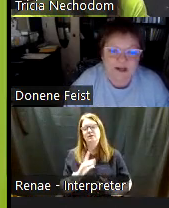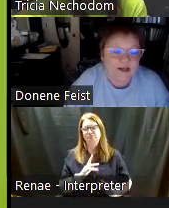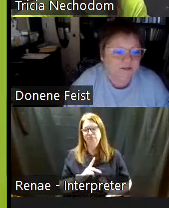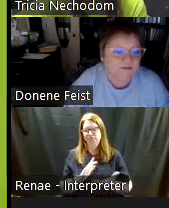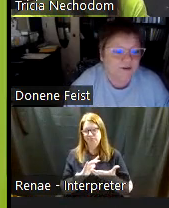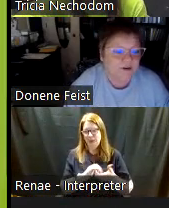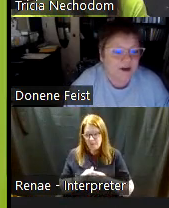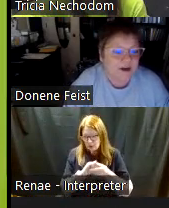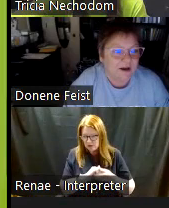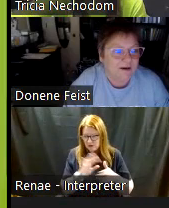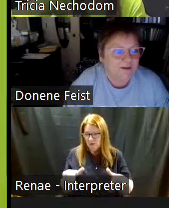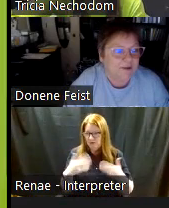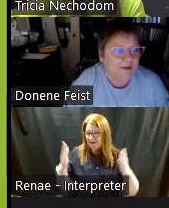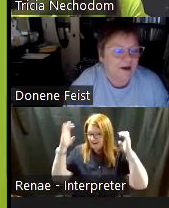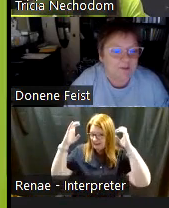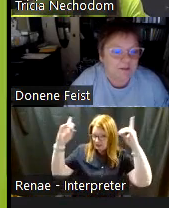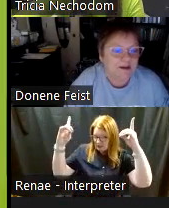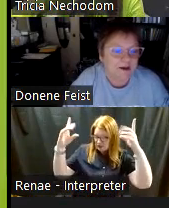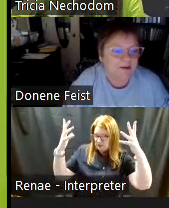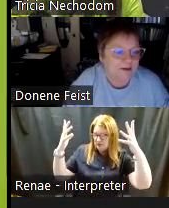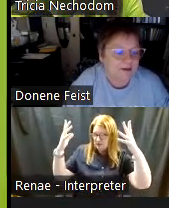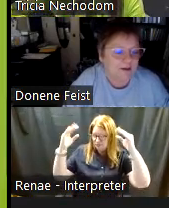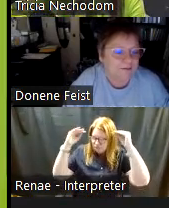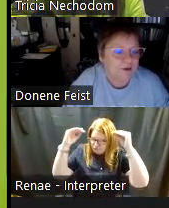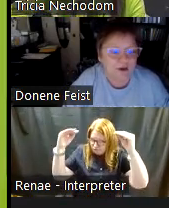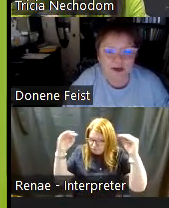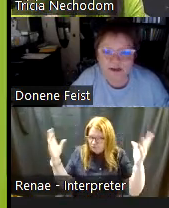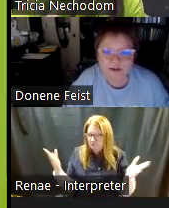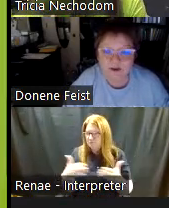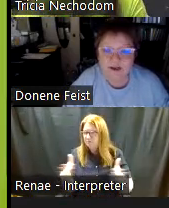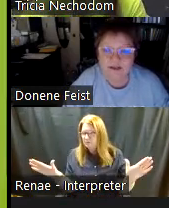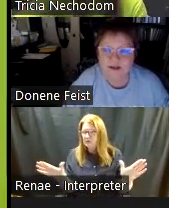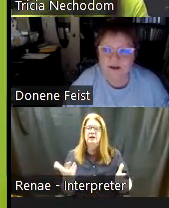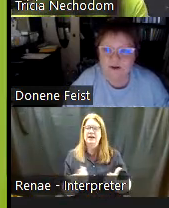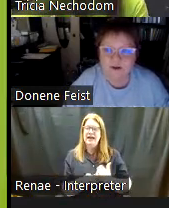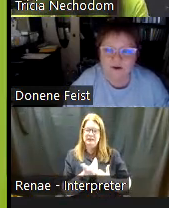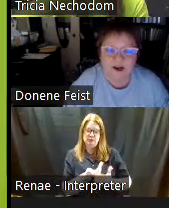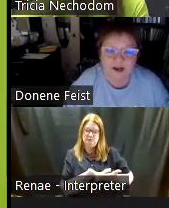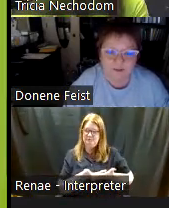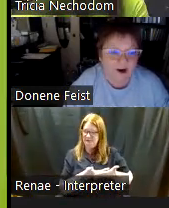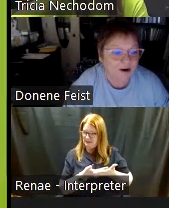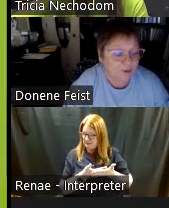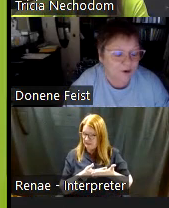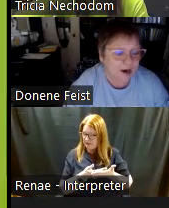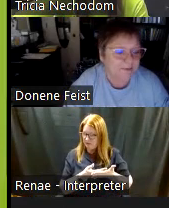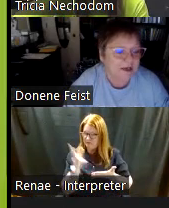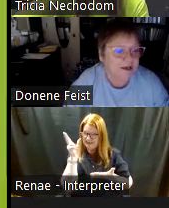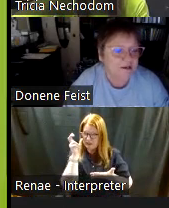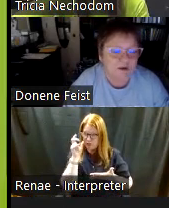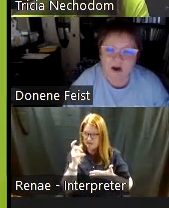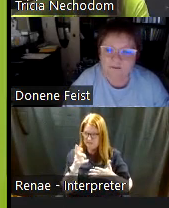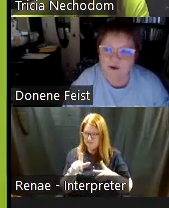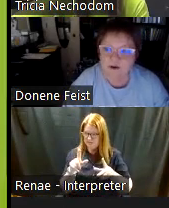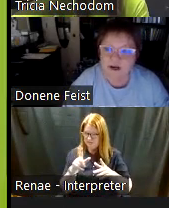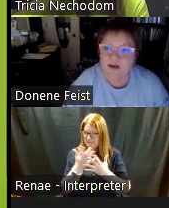some education for the public on newborn hearing screenings and the North Dakota EHDI program.